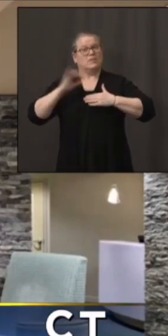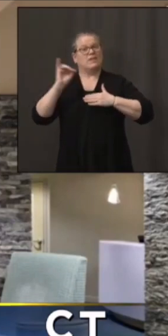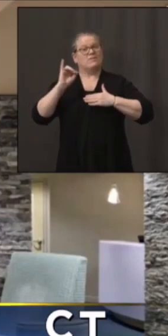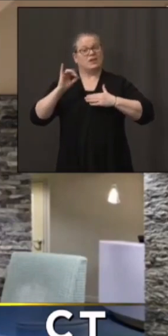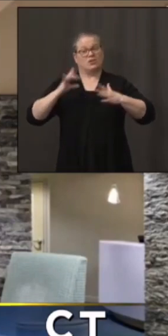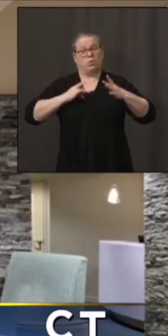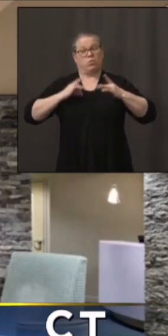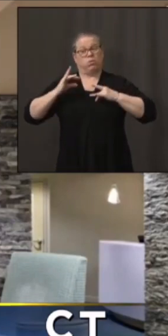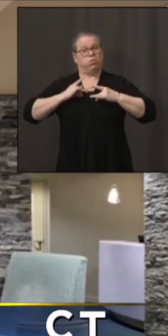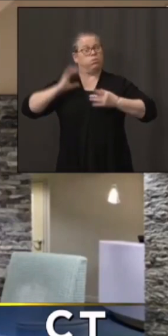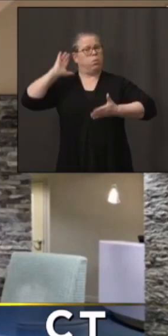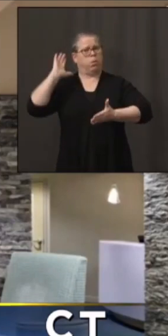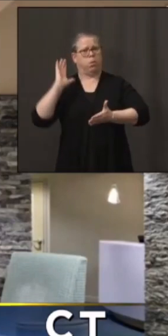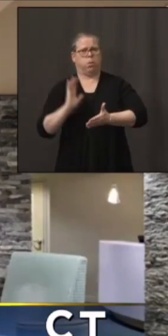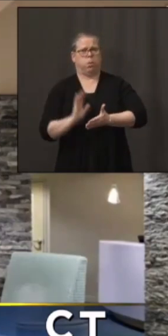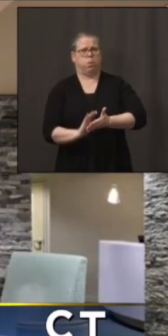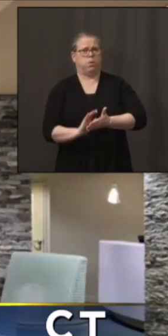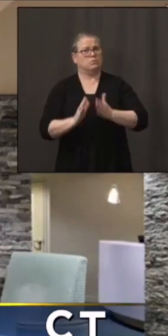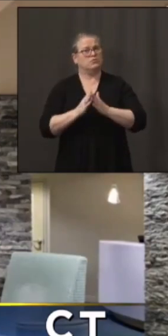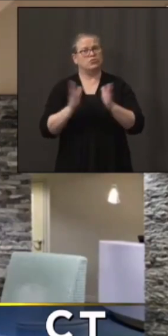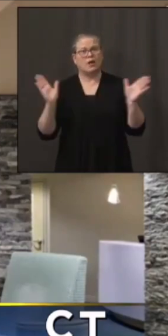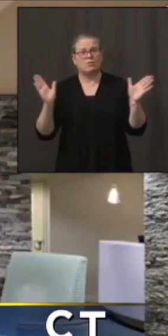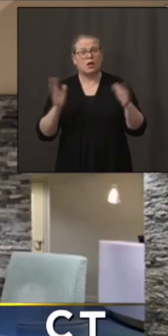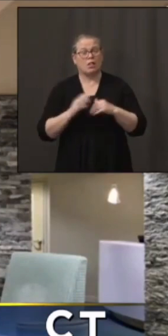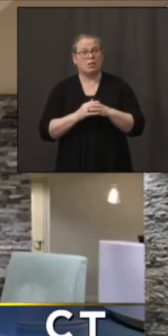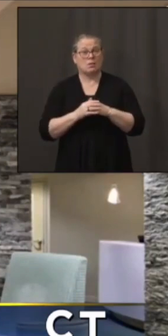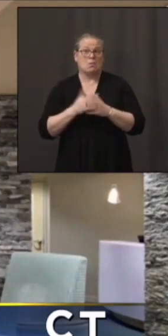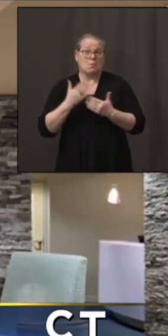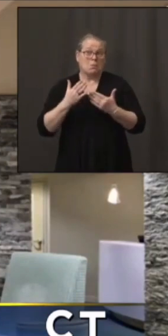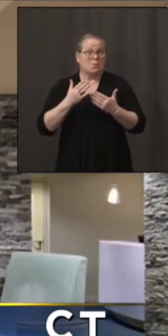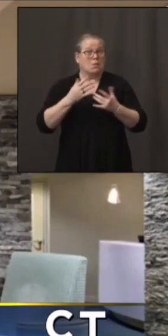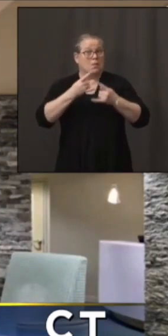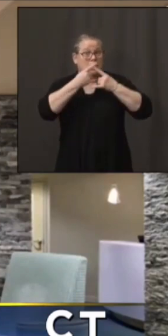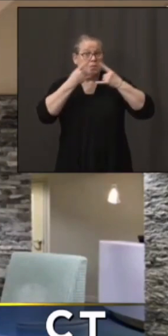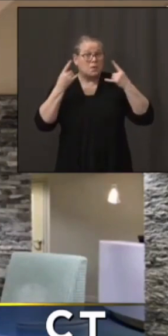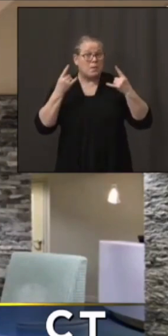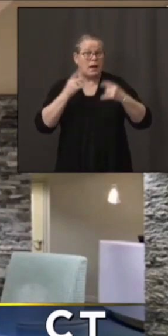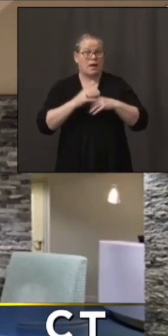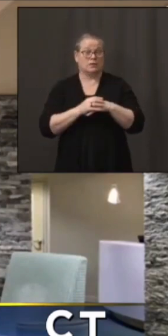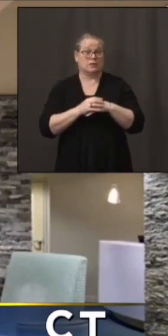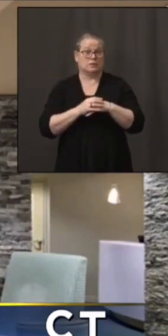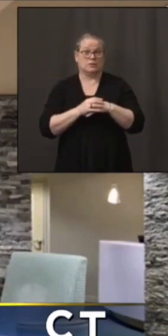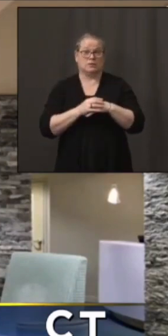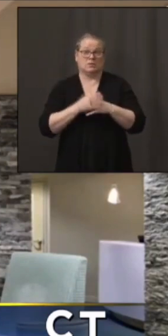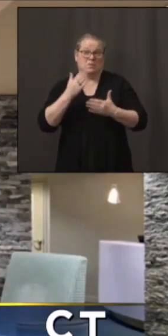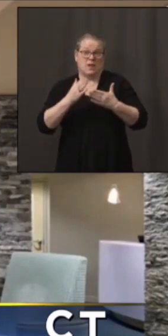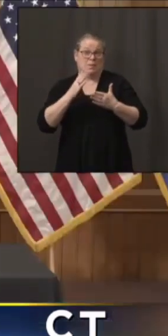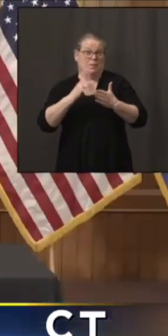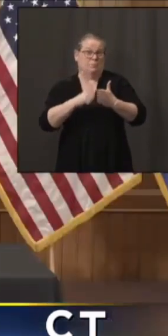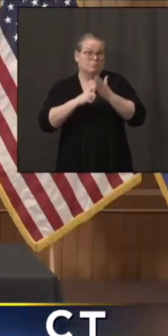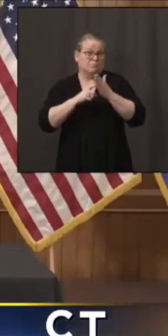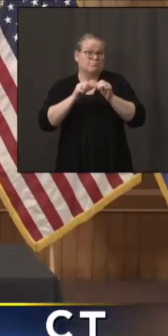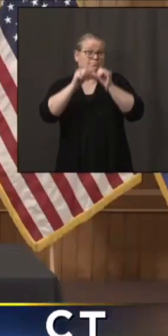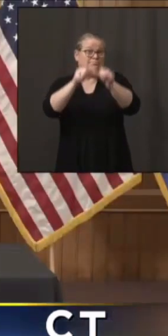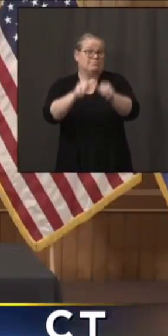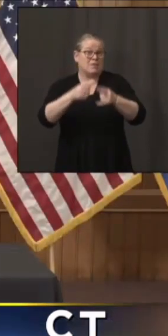which may prompt the wearing of masks in the winter months after the pandemic.